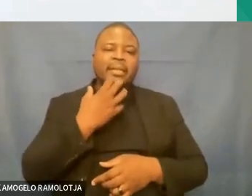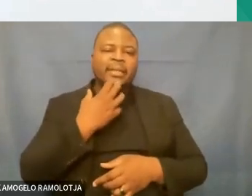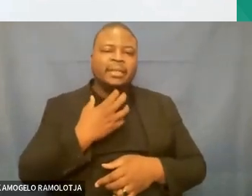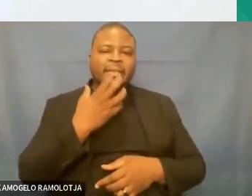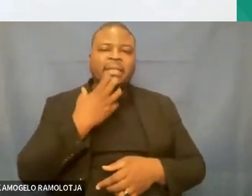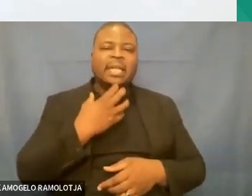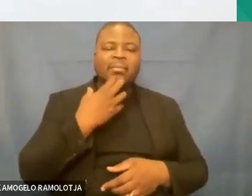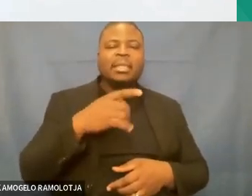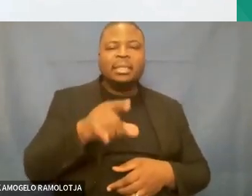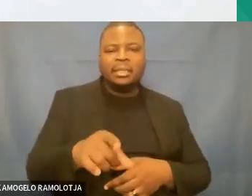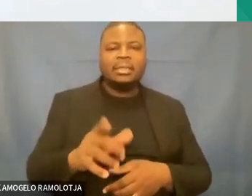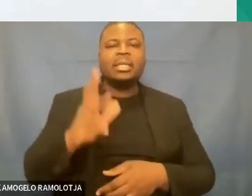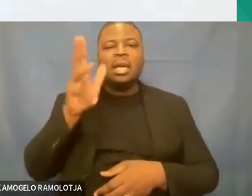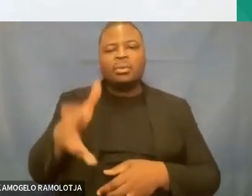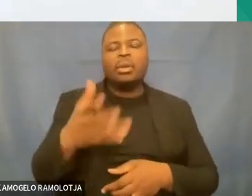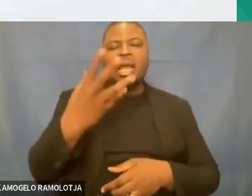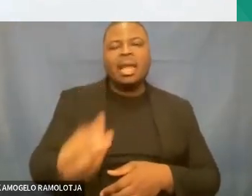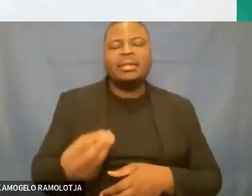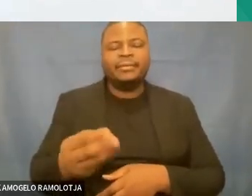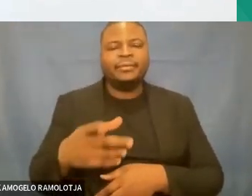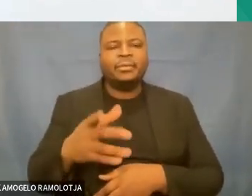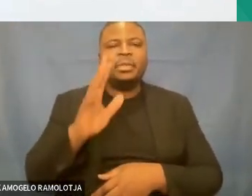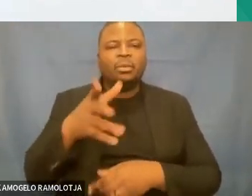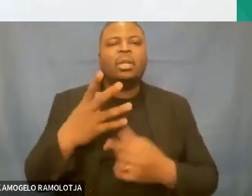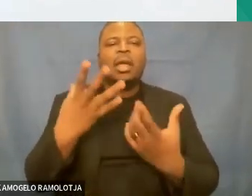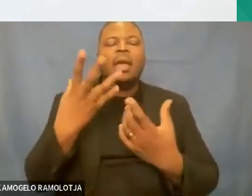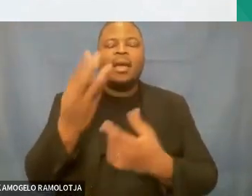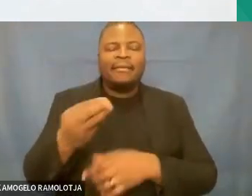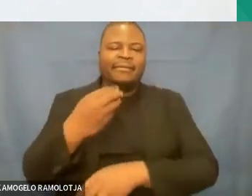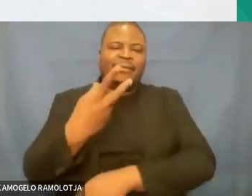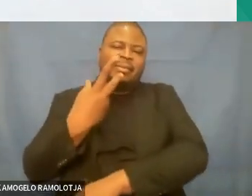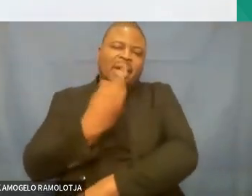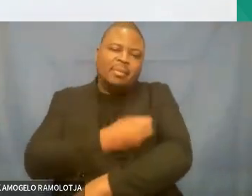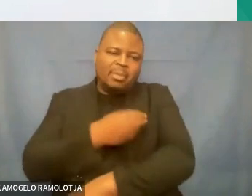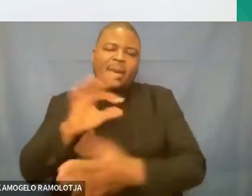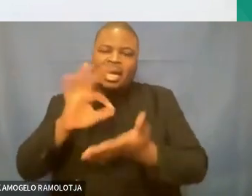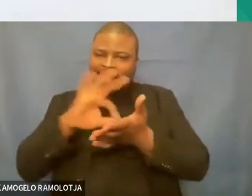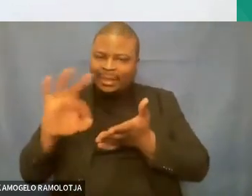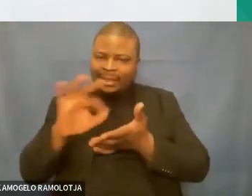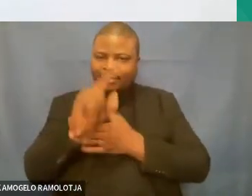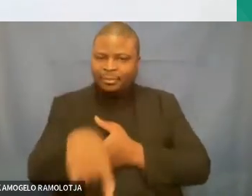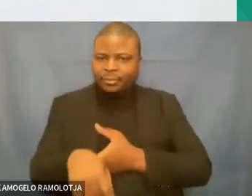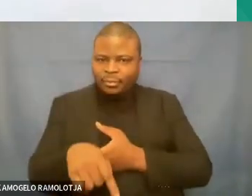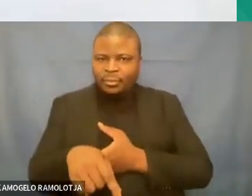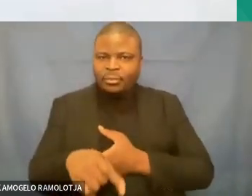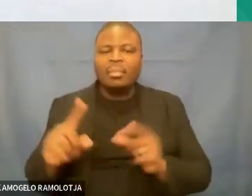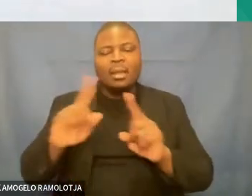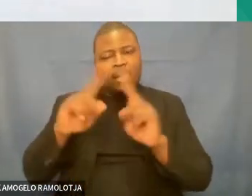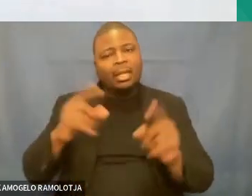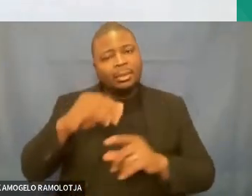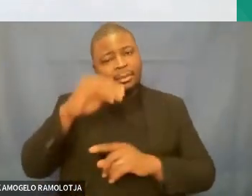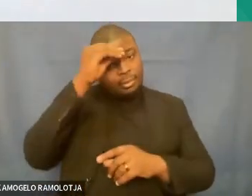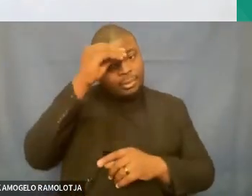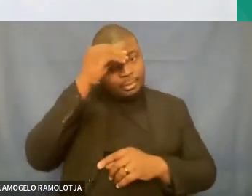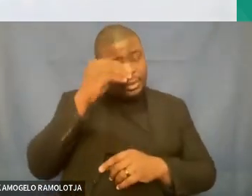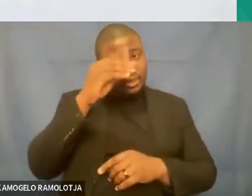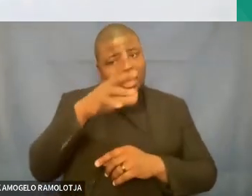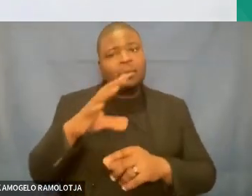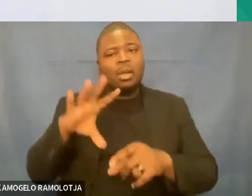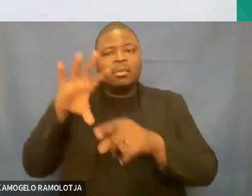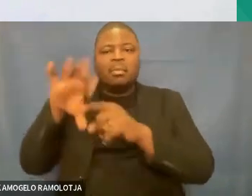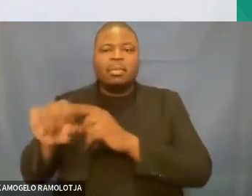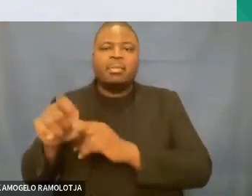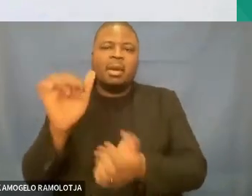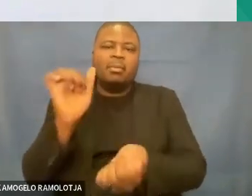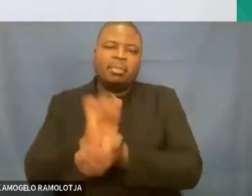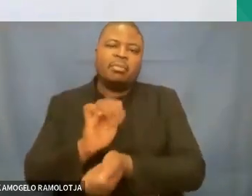clean needles, and that's when the arrest happens. And the police then base that arrest based on reasonable suspicion. And they rely